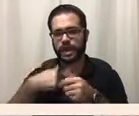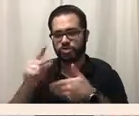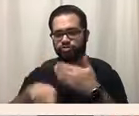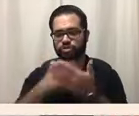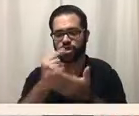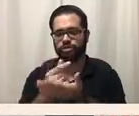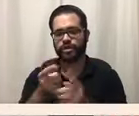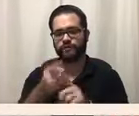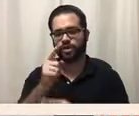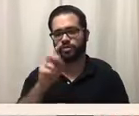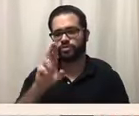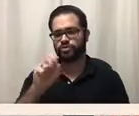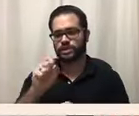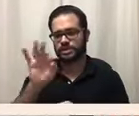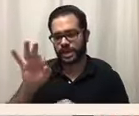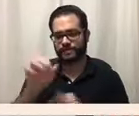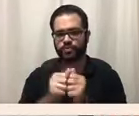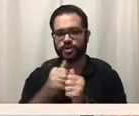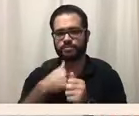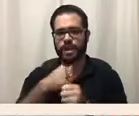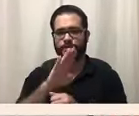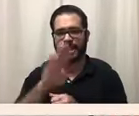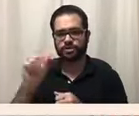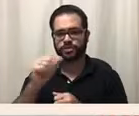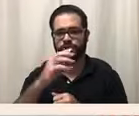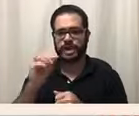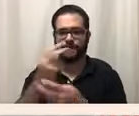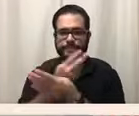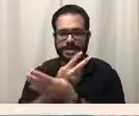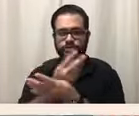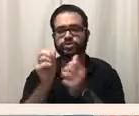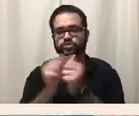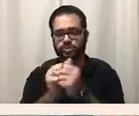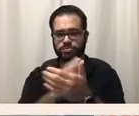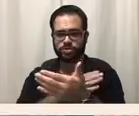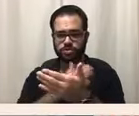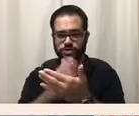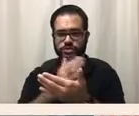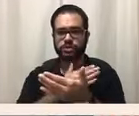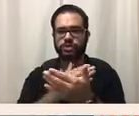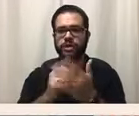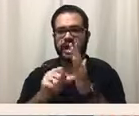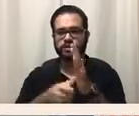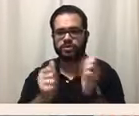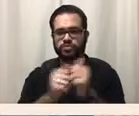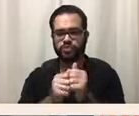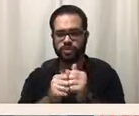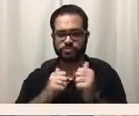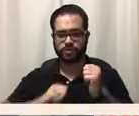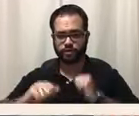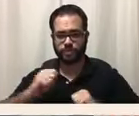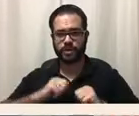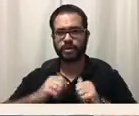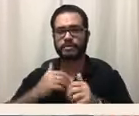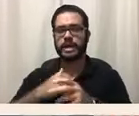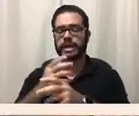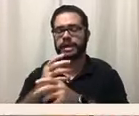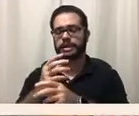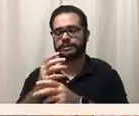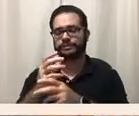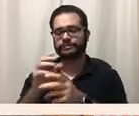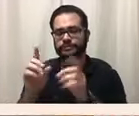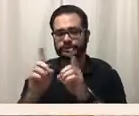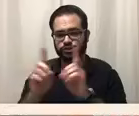my bachelor and master's in music with an emphasis on vocal performance, and I got my music therapy degree from St. Mary of the Woods